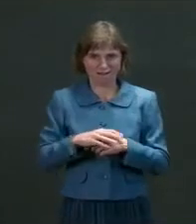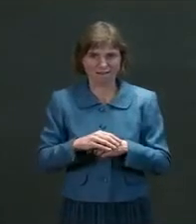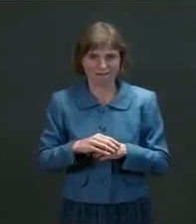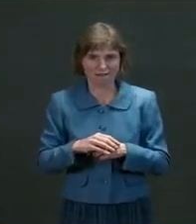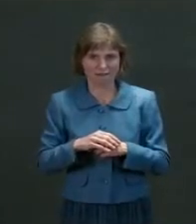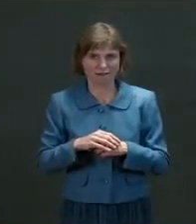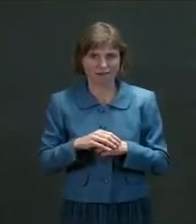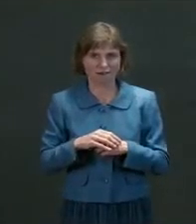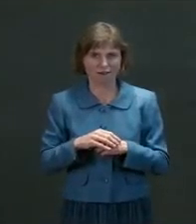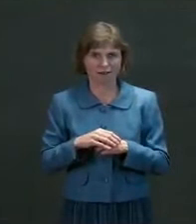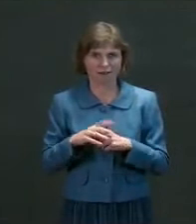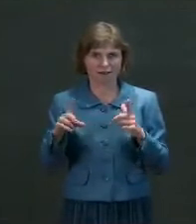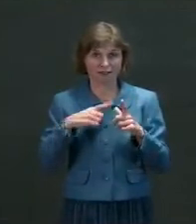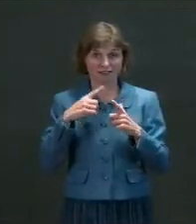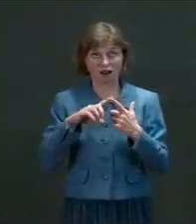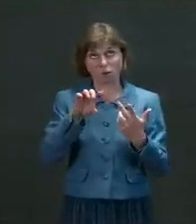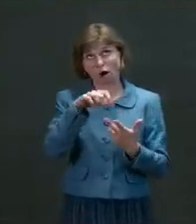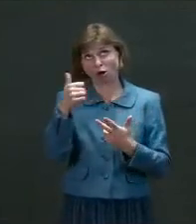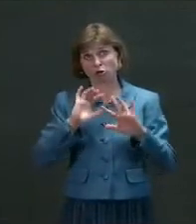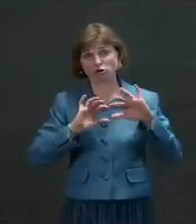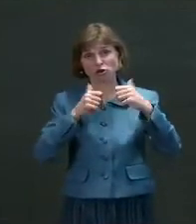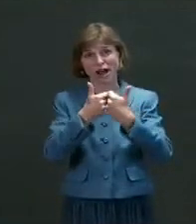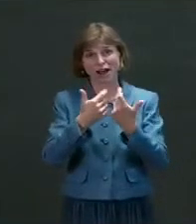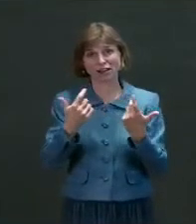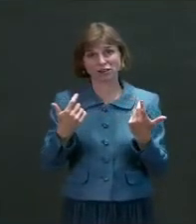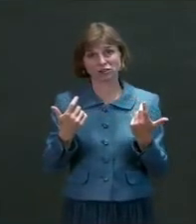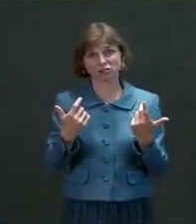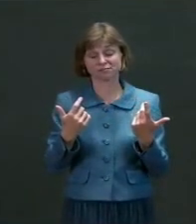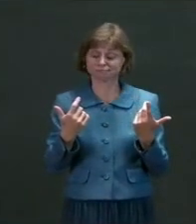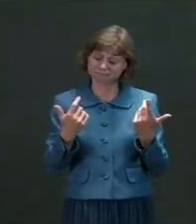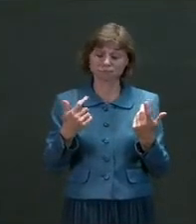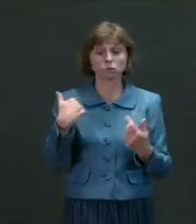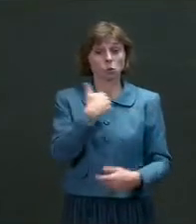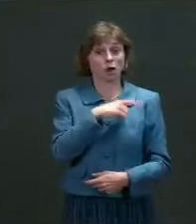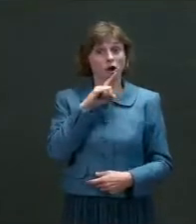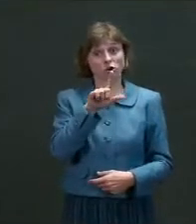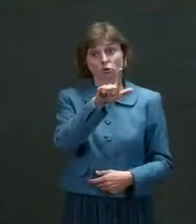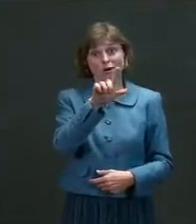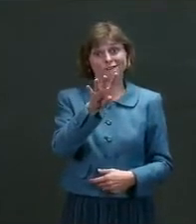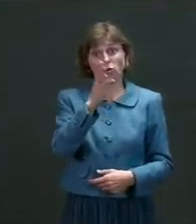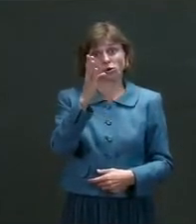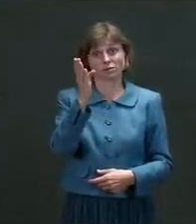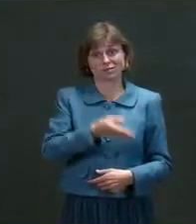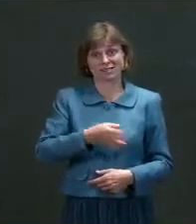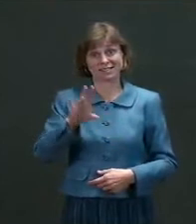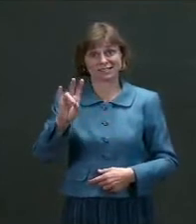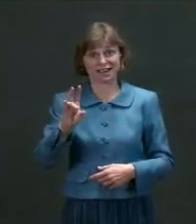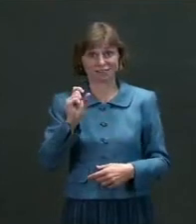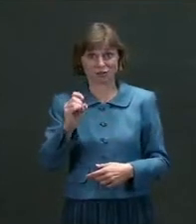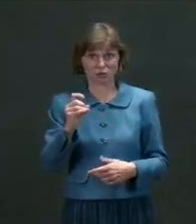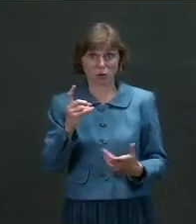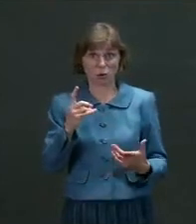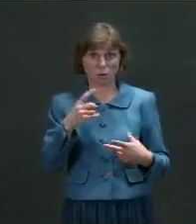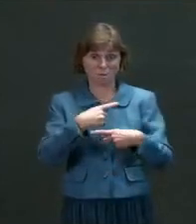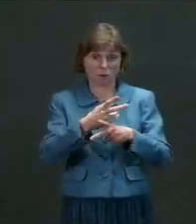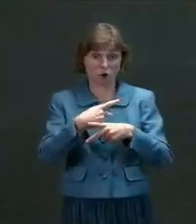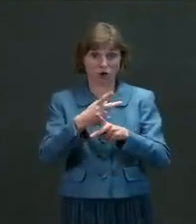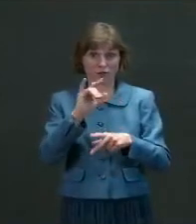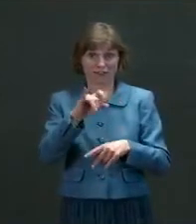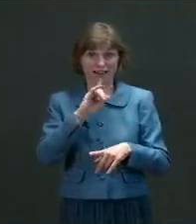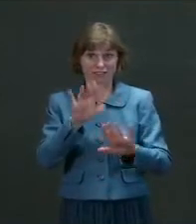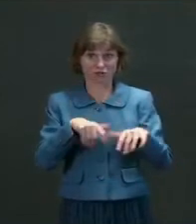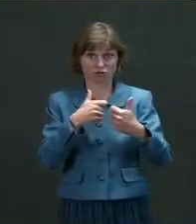And then as far as other challenges, we are 24/7 site, so the no production has been a challenge for me, so we have to implement